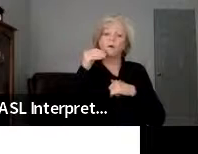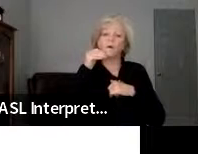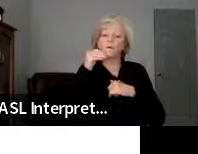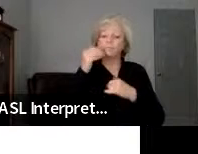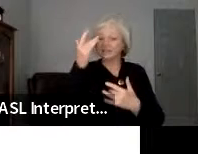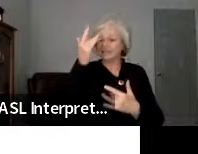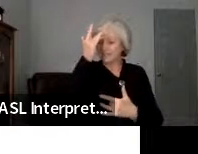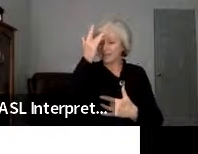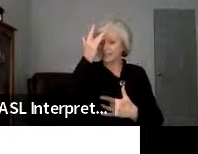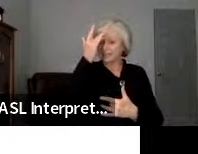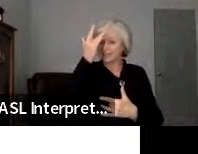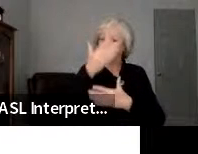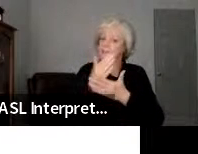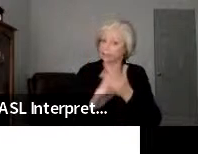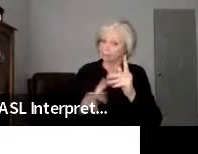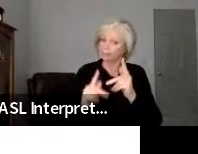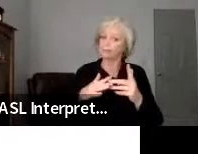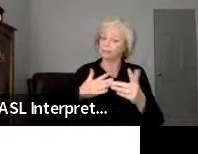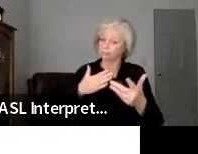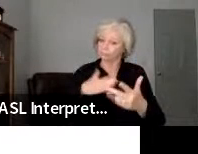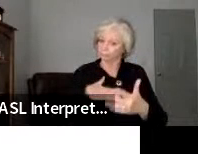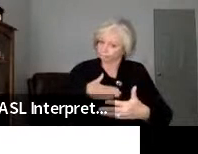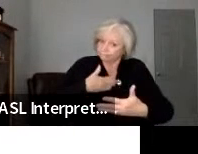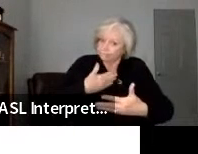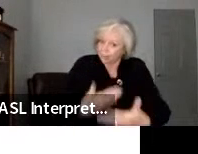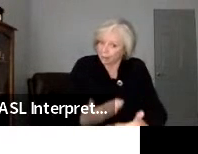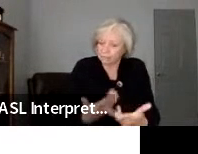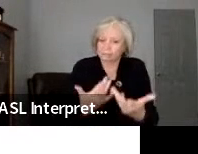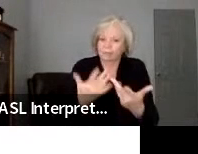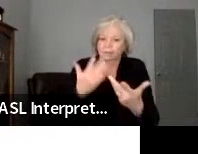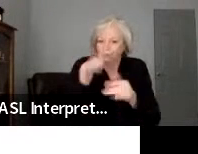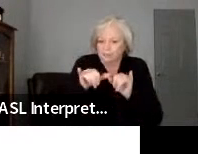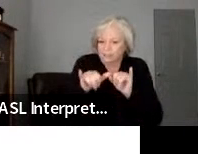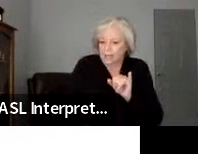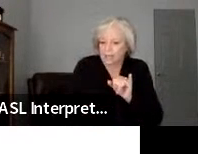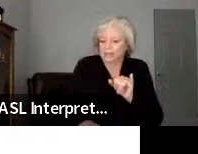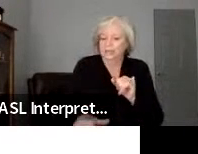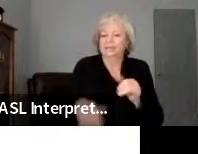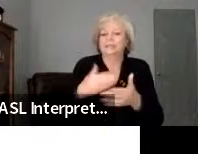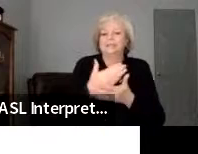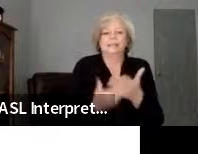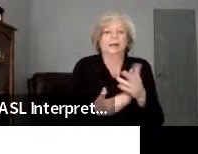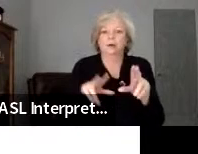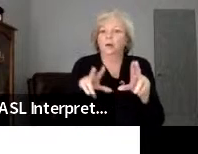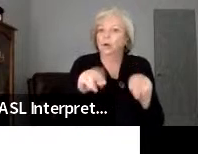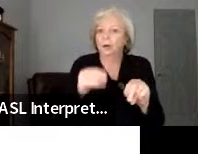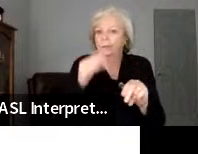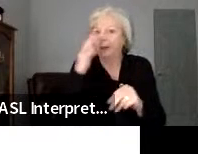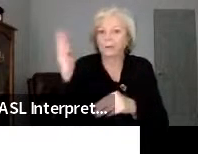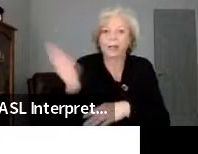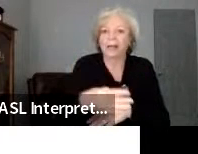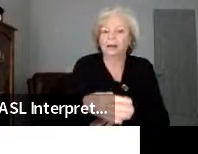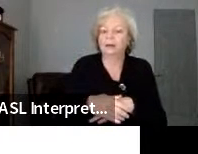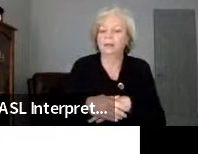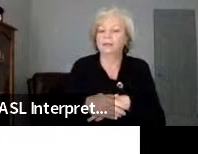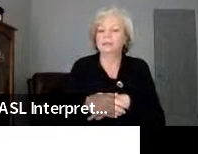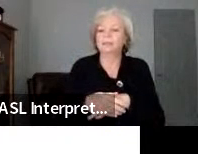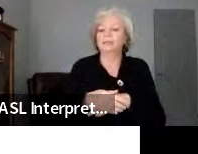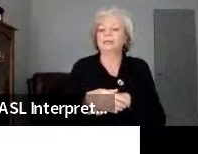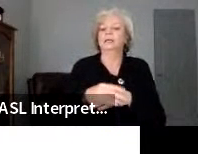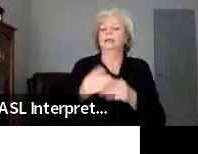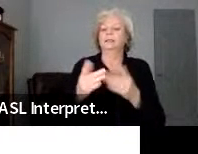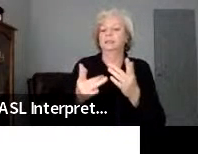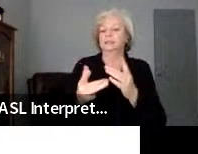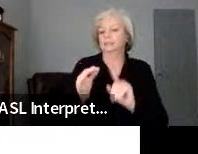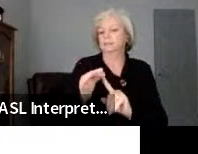us are really good at it. Some of us never do it. And there's everything in between, even when there's a global respiratory virus pandemic.